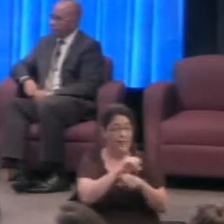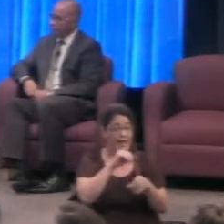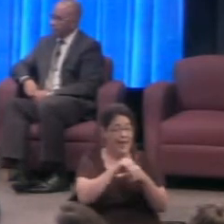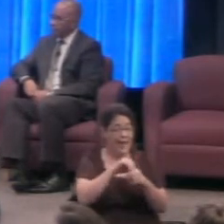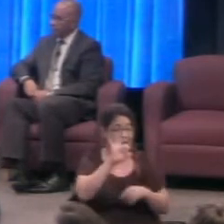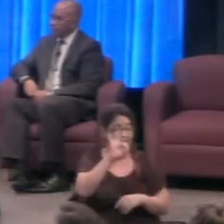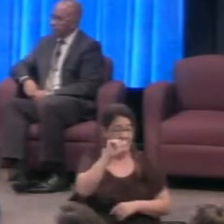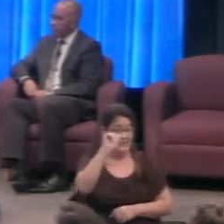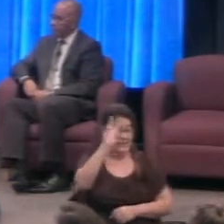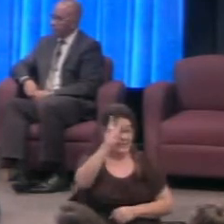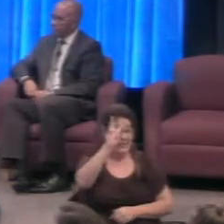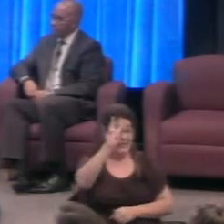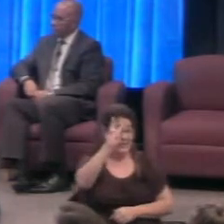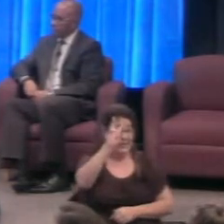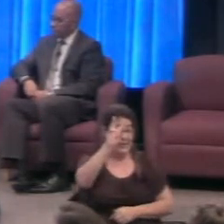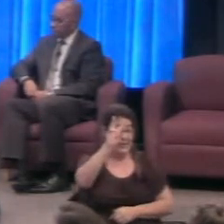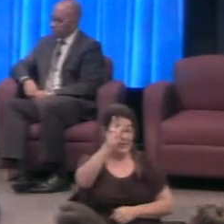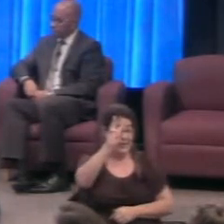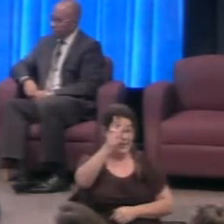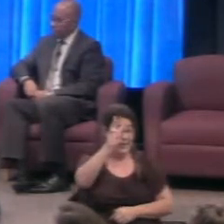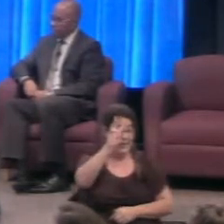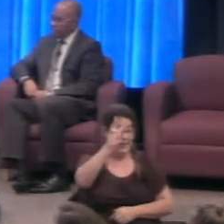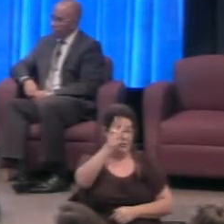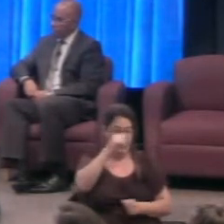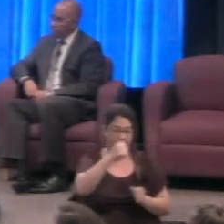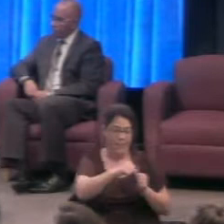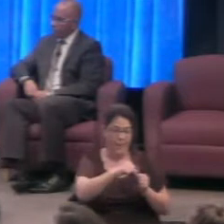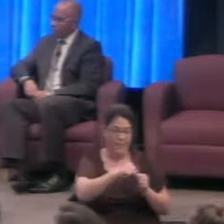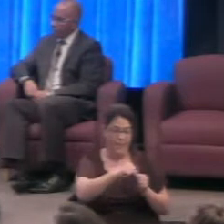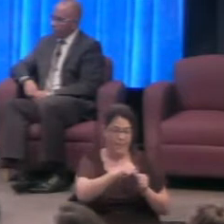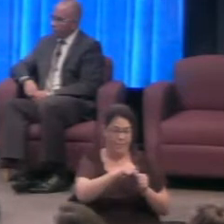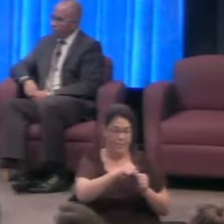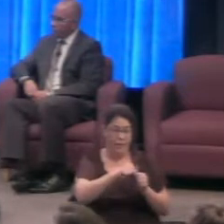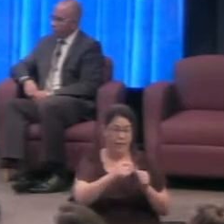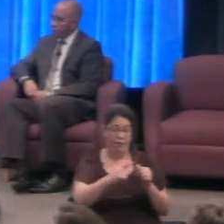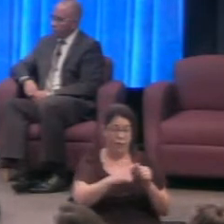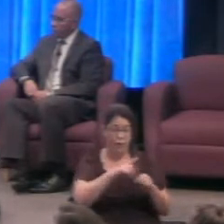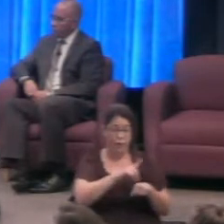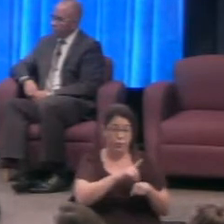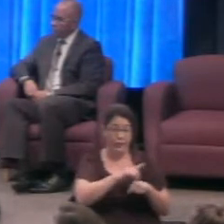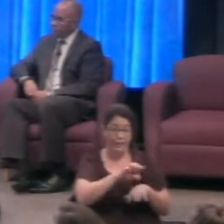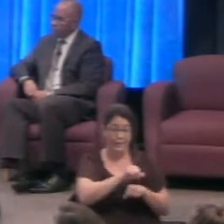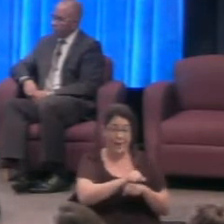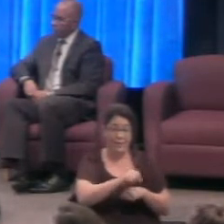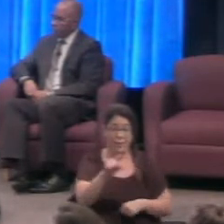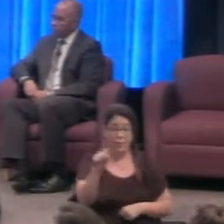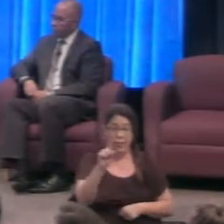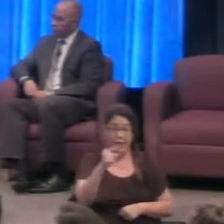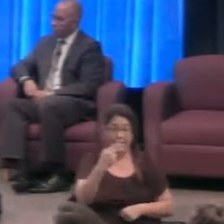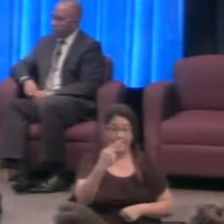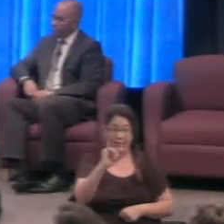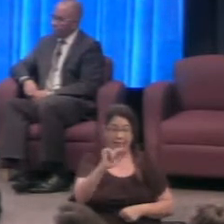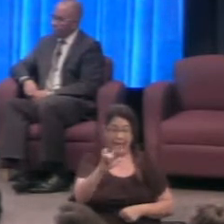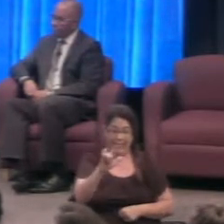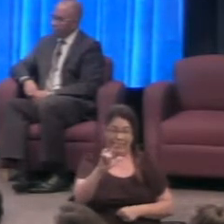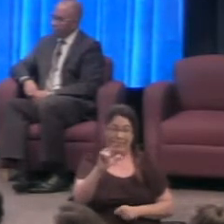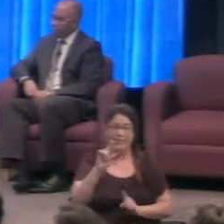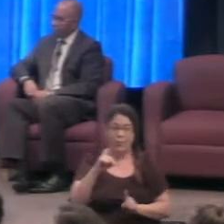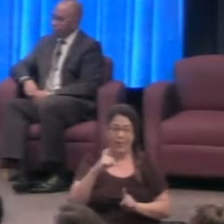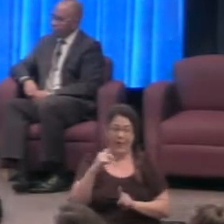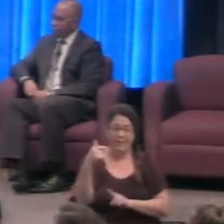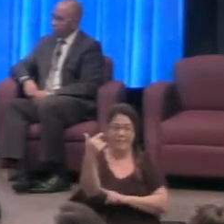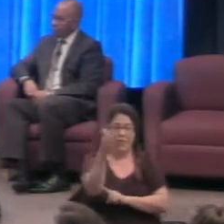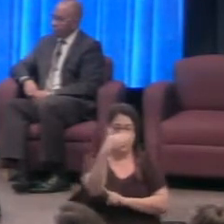F-16. Now, if you remember, Miss Miller's first duty assignment was where? Hill Air Force Base.